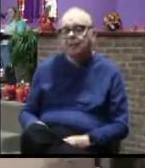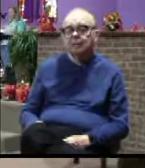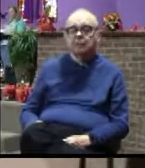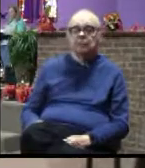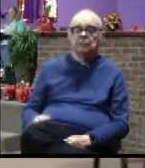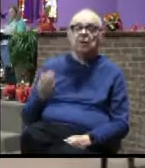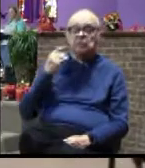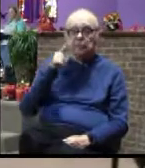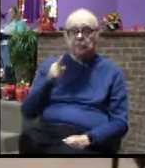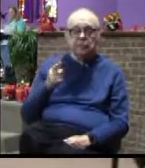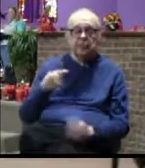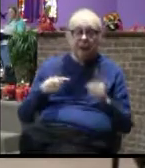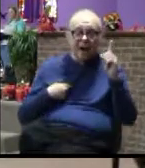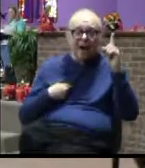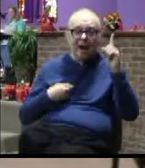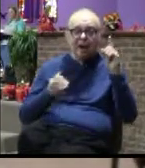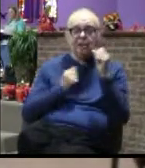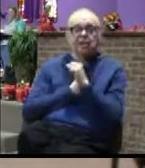don't you don't I love you